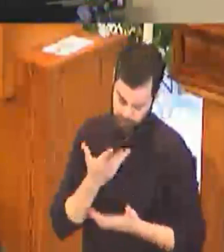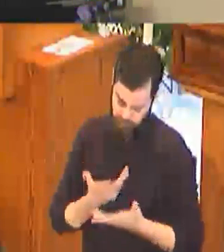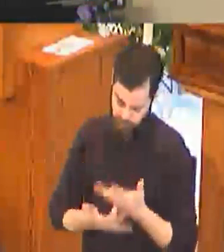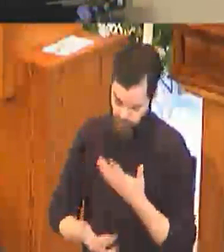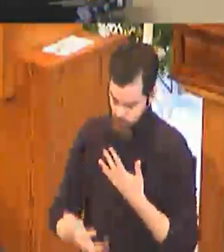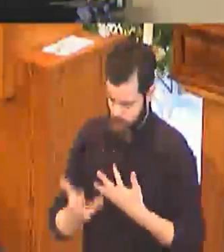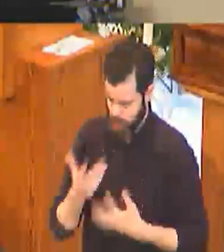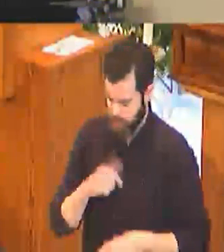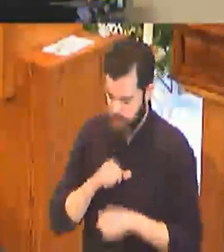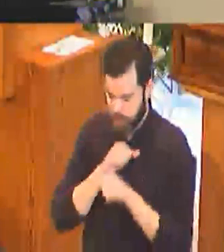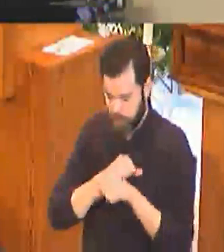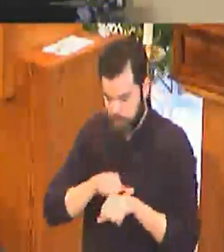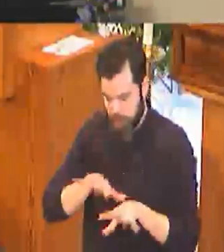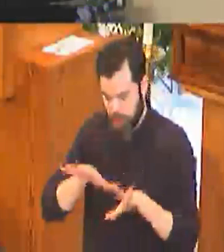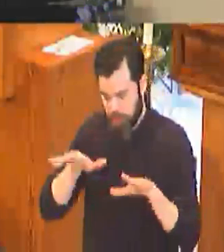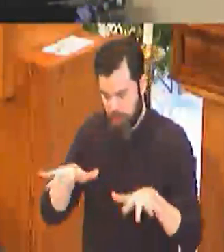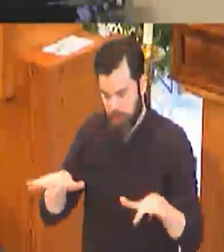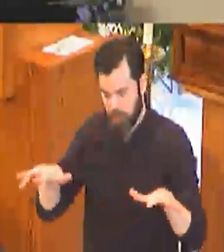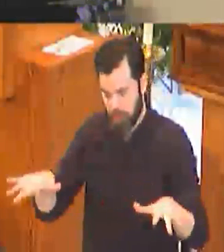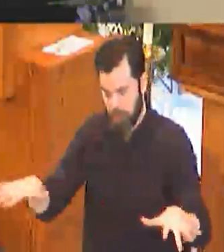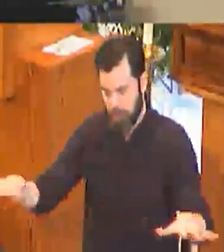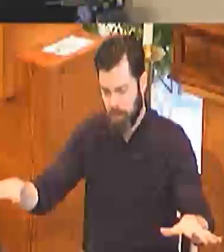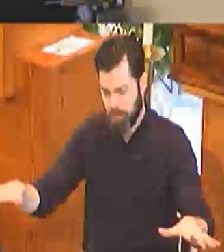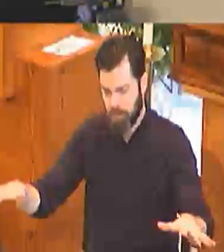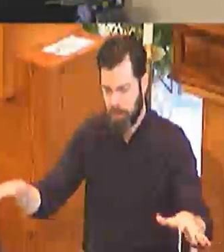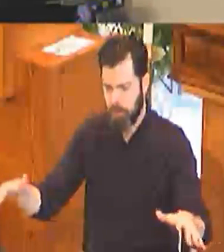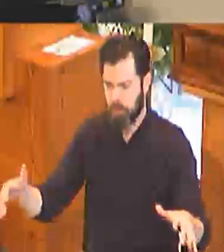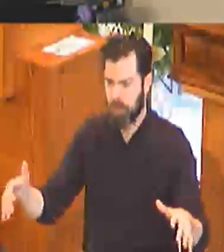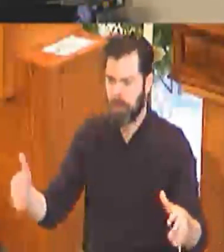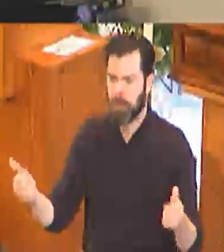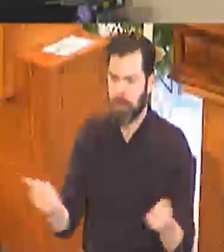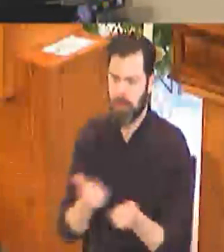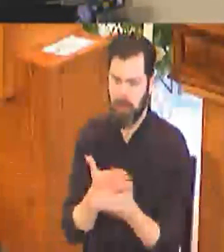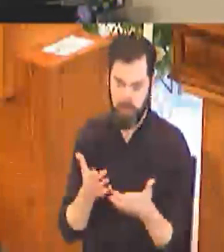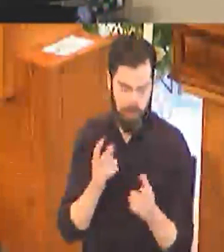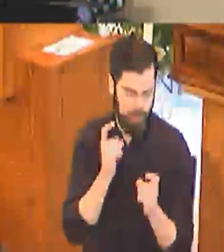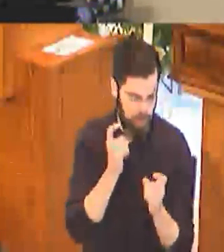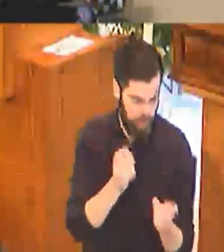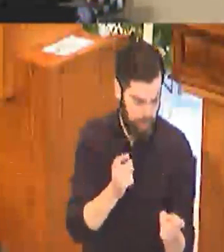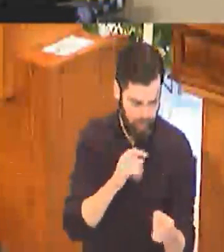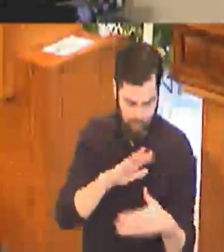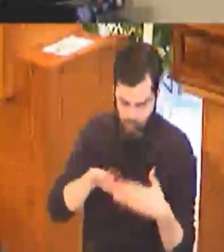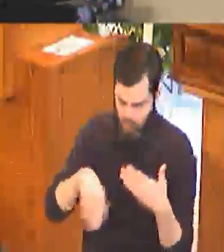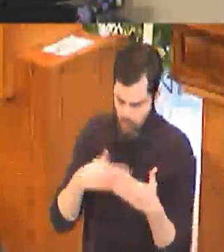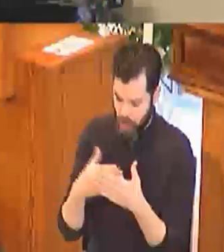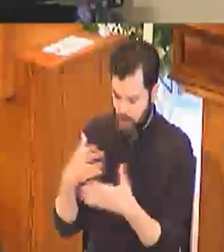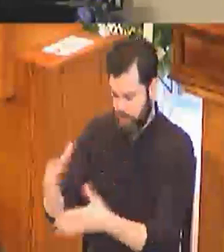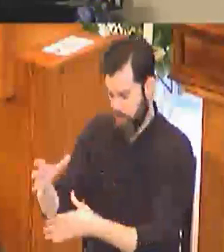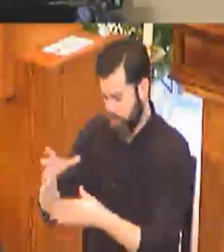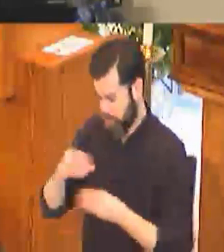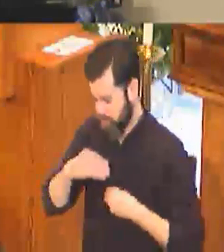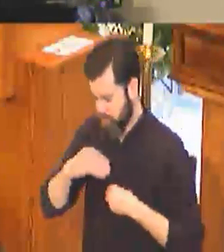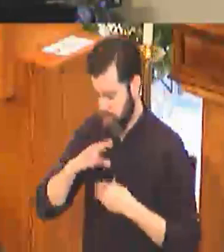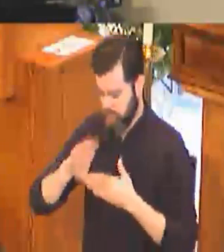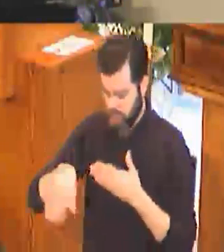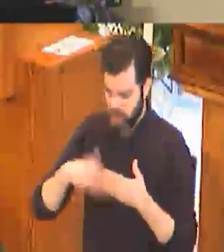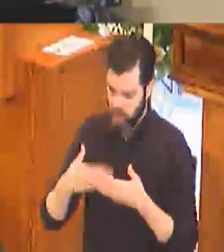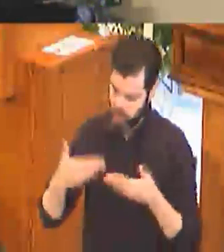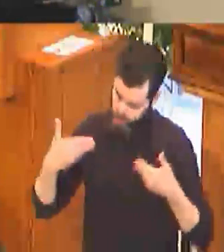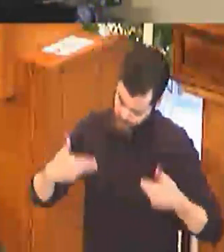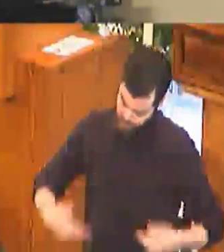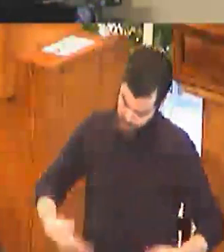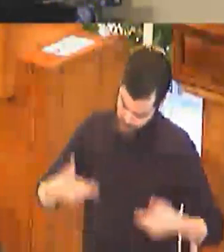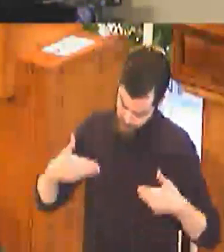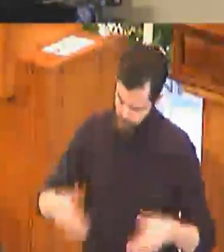me blesses and multiplies all that I give, all that I receive, and all that